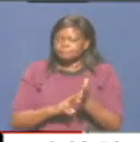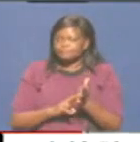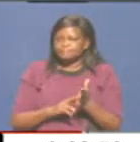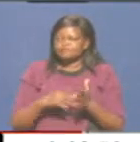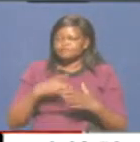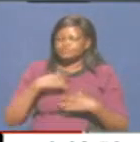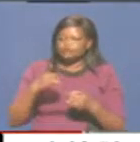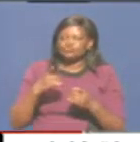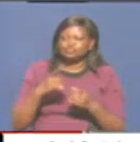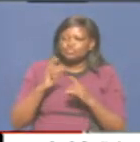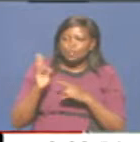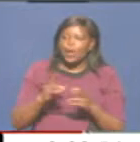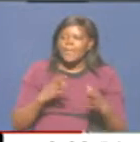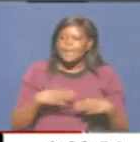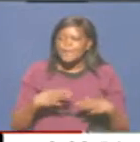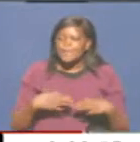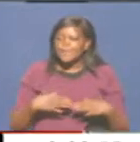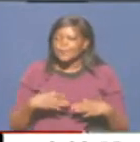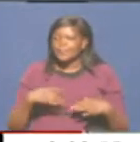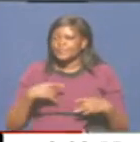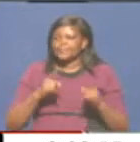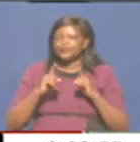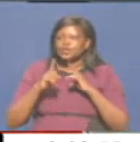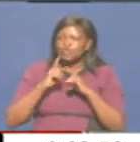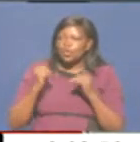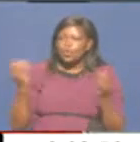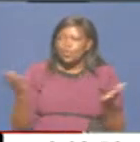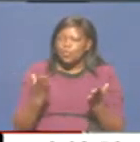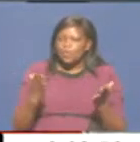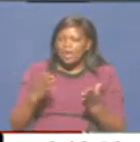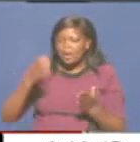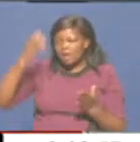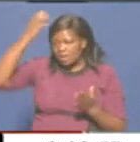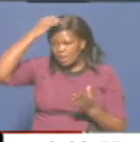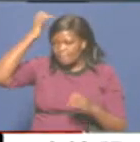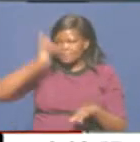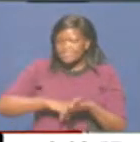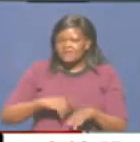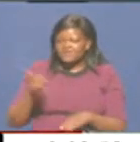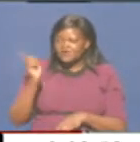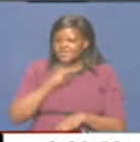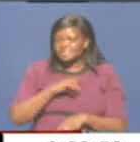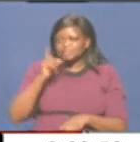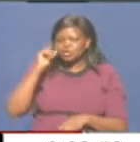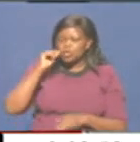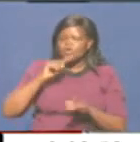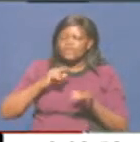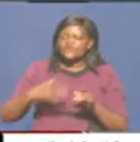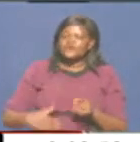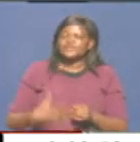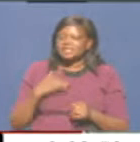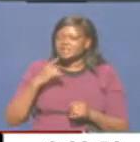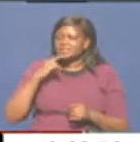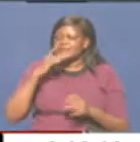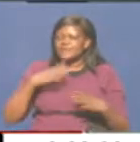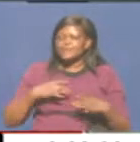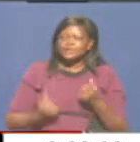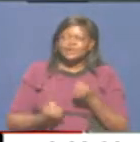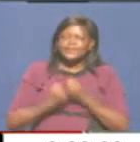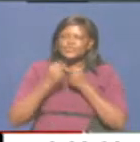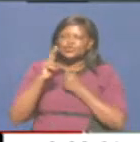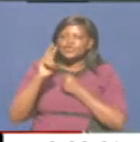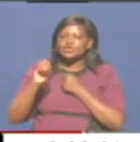the common man. Ruto, who spoke in Lamu as he wrapped up his coastal tour, urged residents to support his